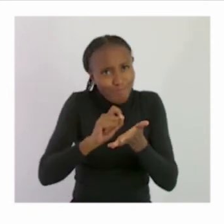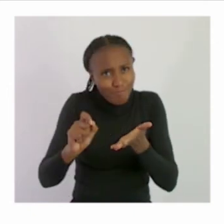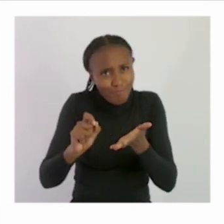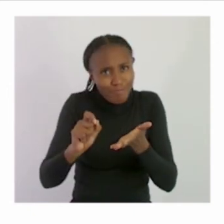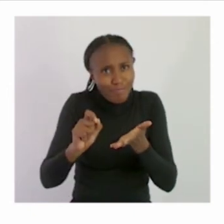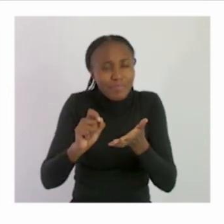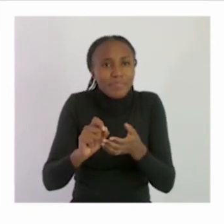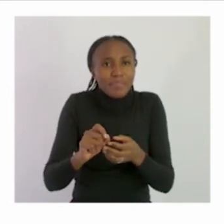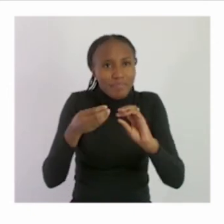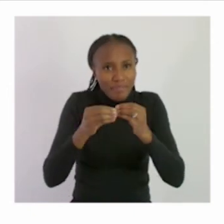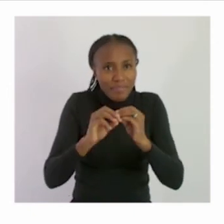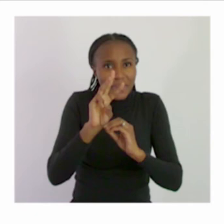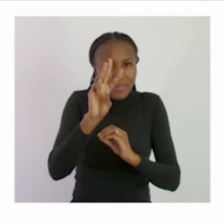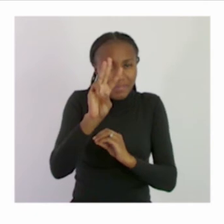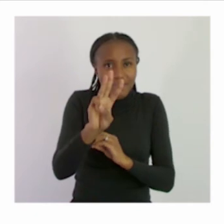Question 3.